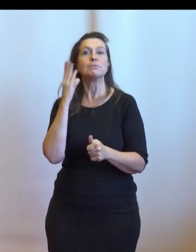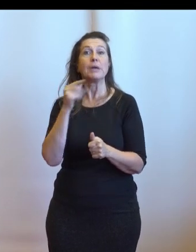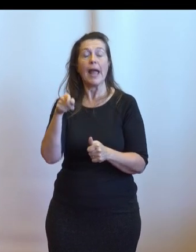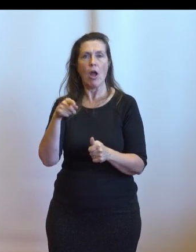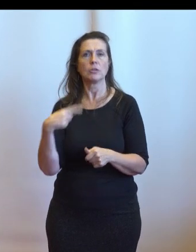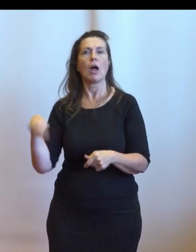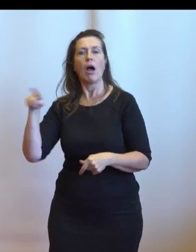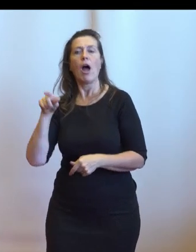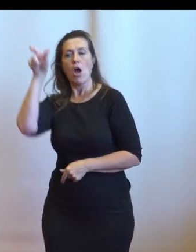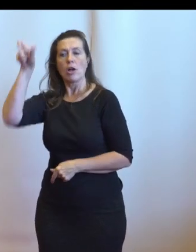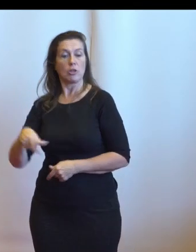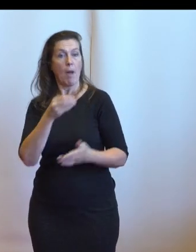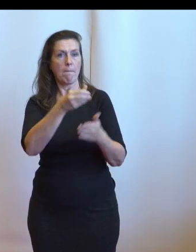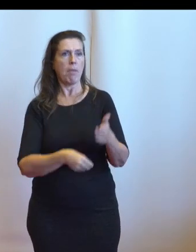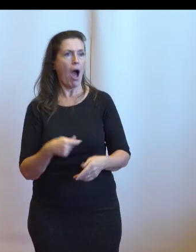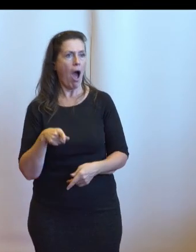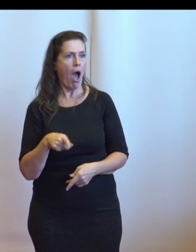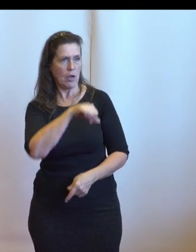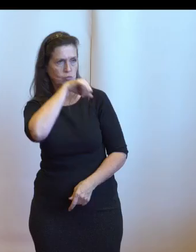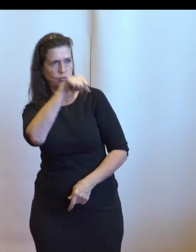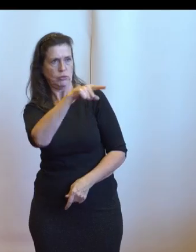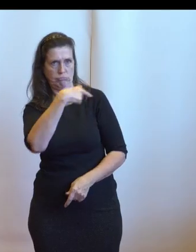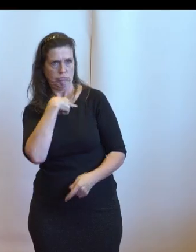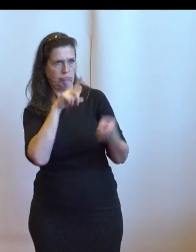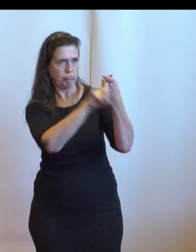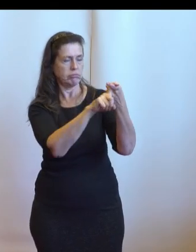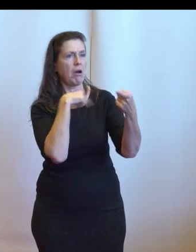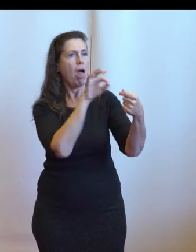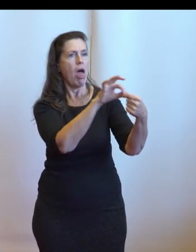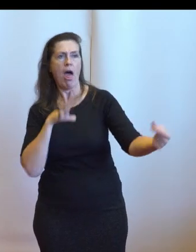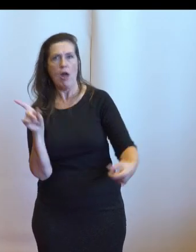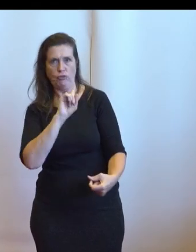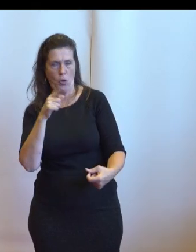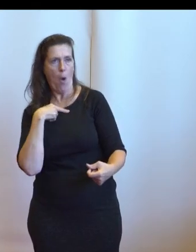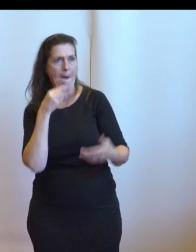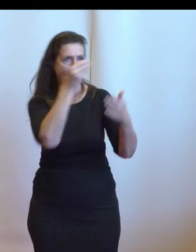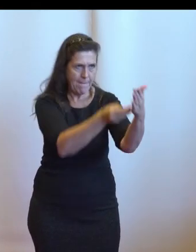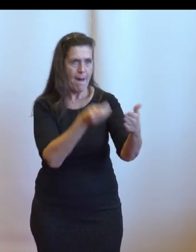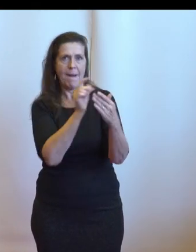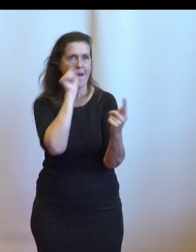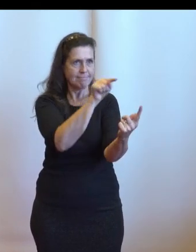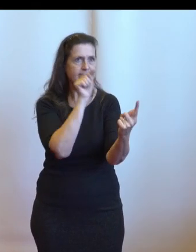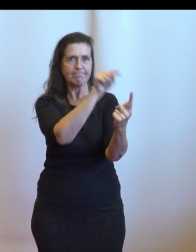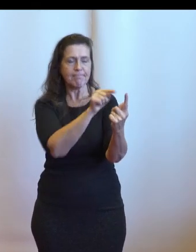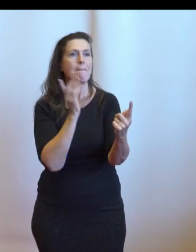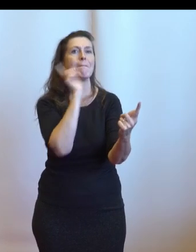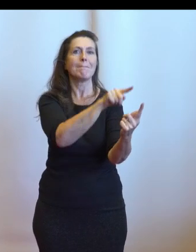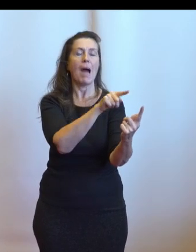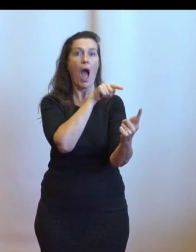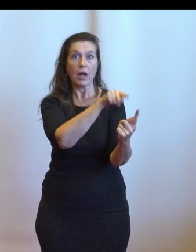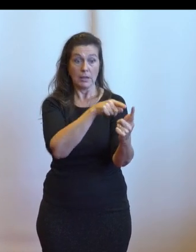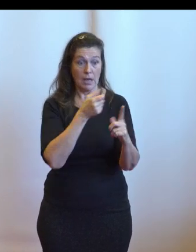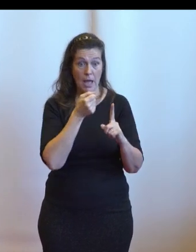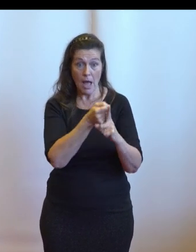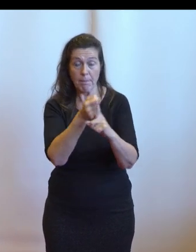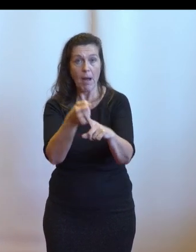marketing spend will ever get you. We've felt recently the opposite impact of that. So when